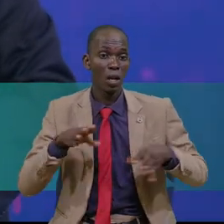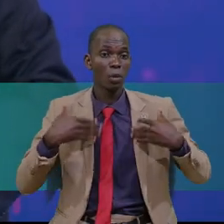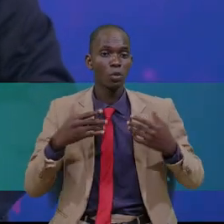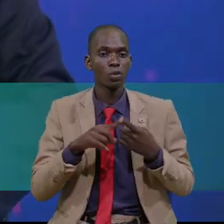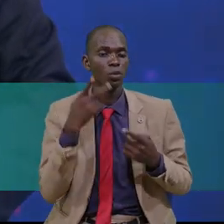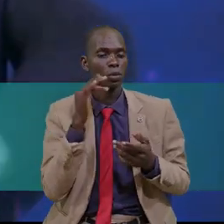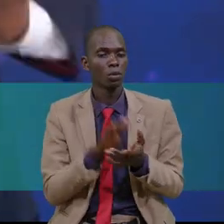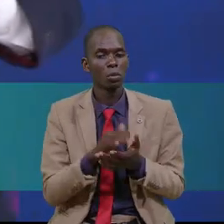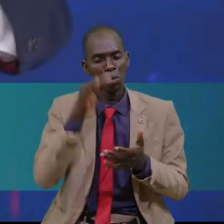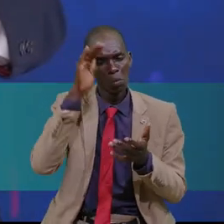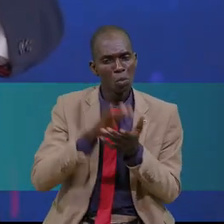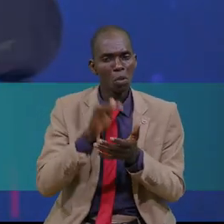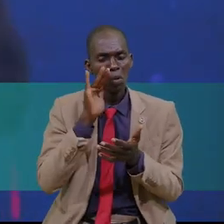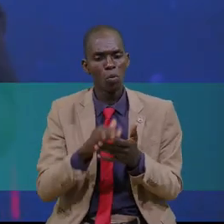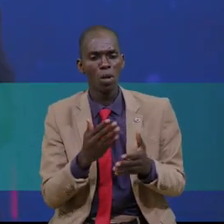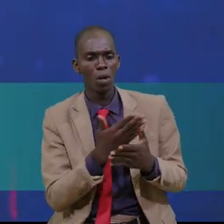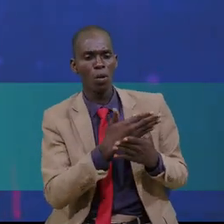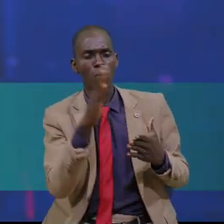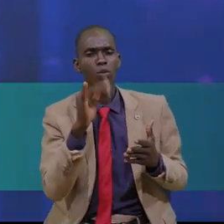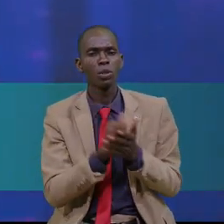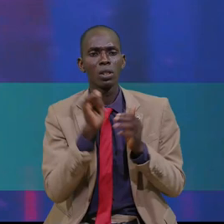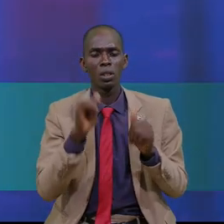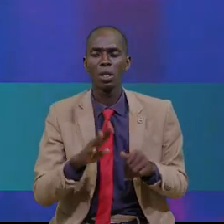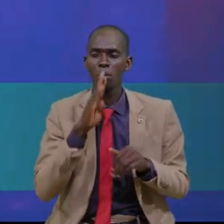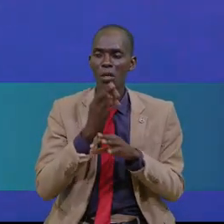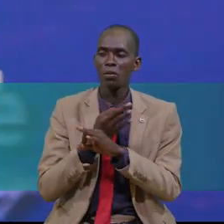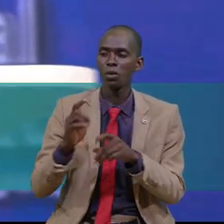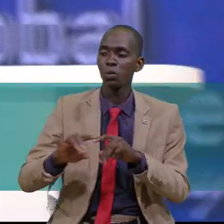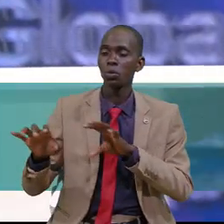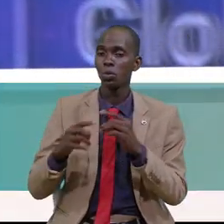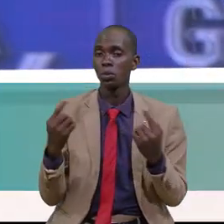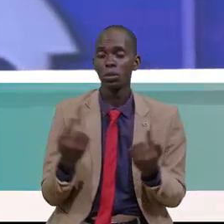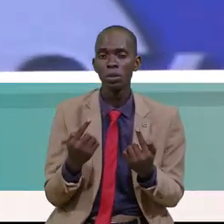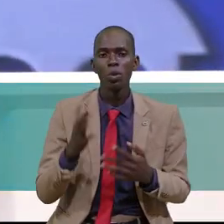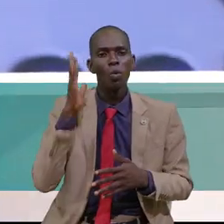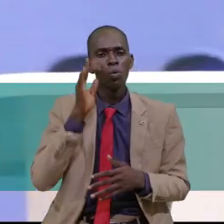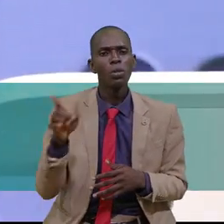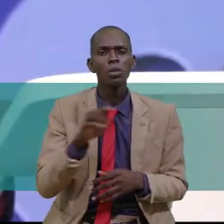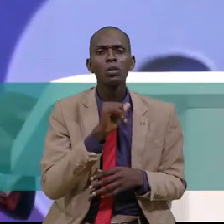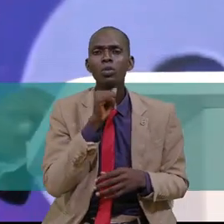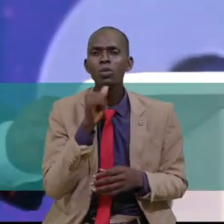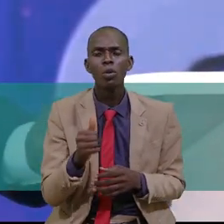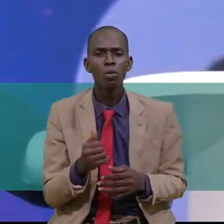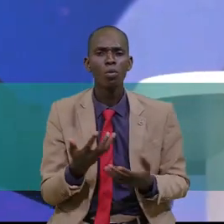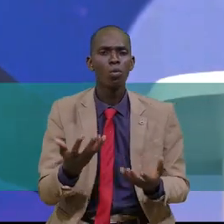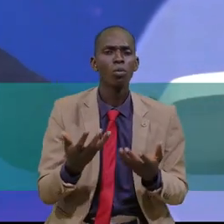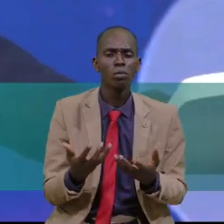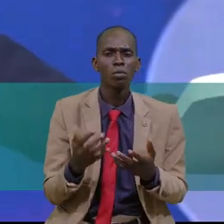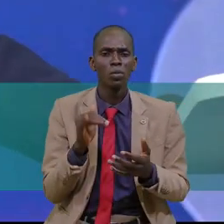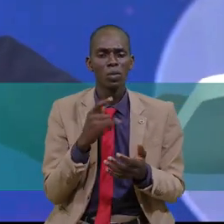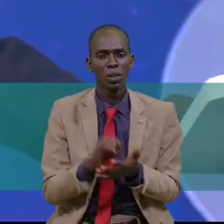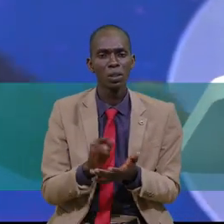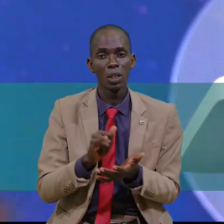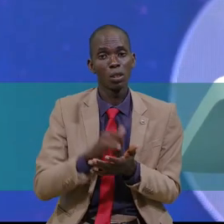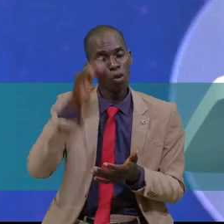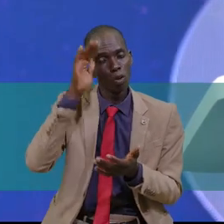to hell. Would they not rather want their husbands to be away, at least to be